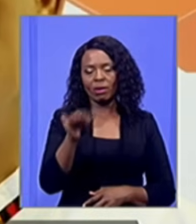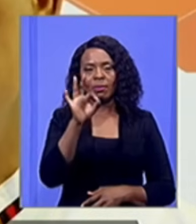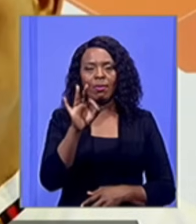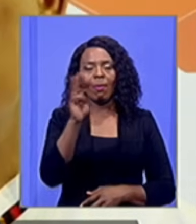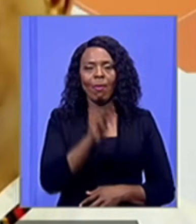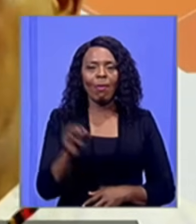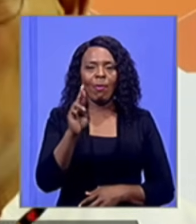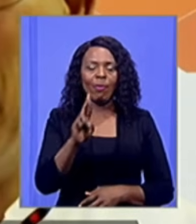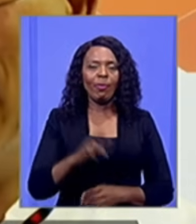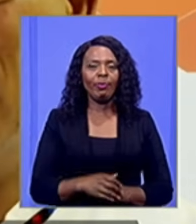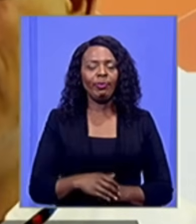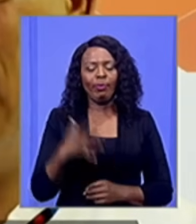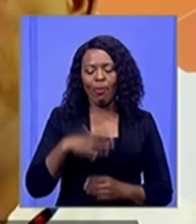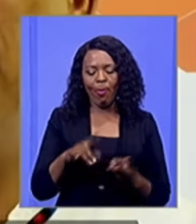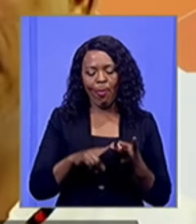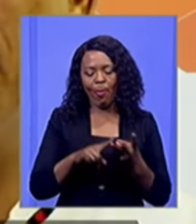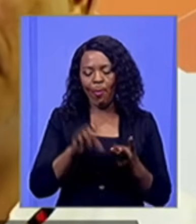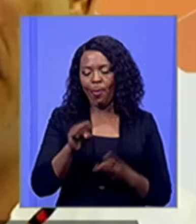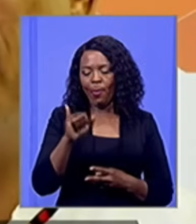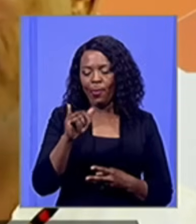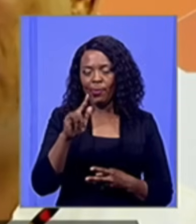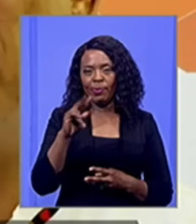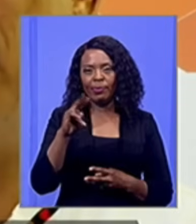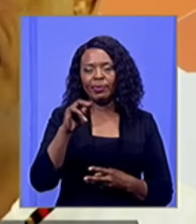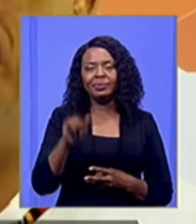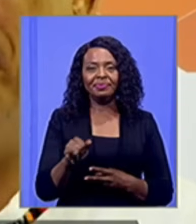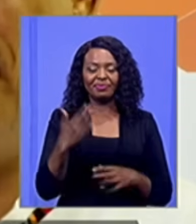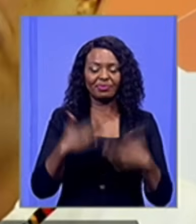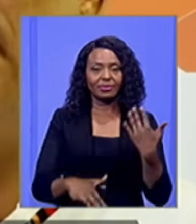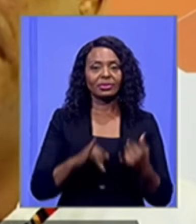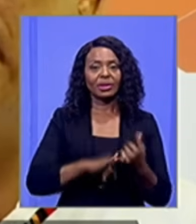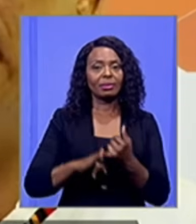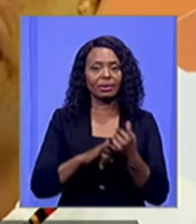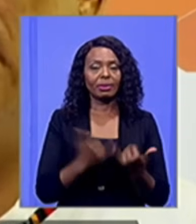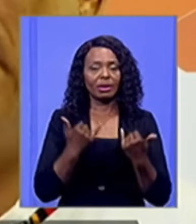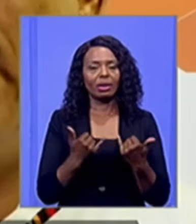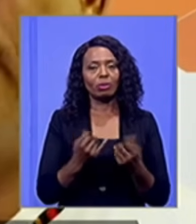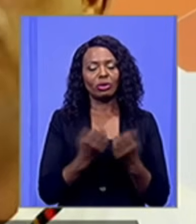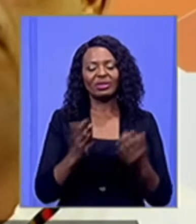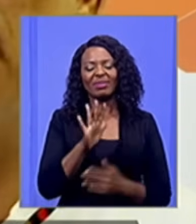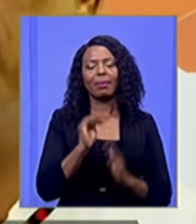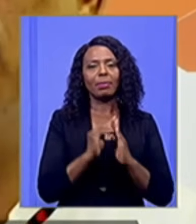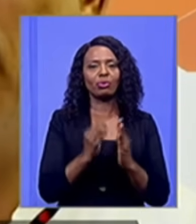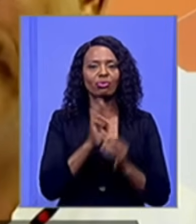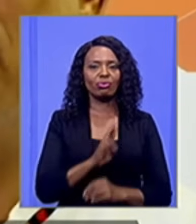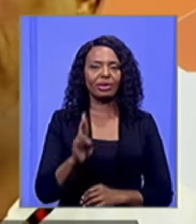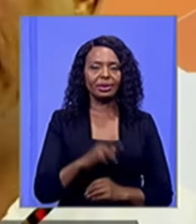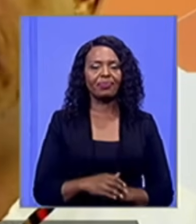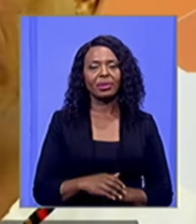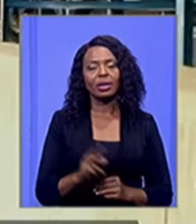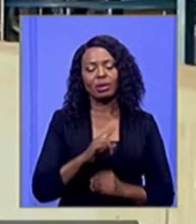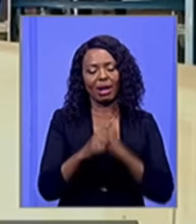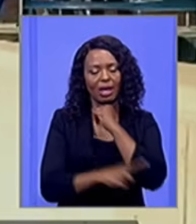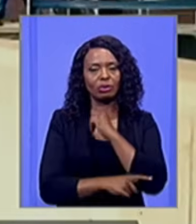then also Siangquma just paid at the end of September 5 million rand, and Renosterberg paid 200,000